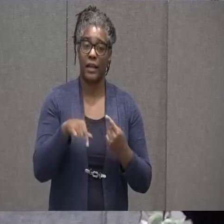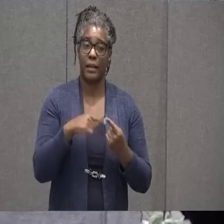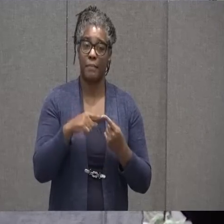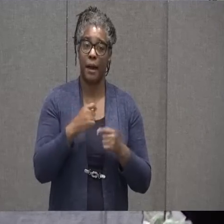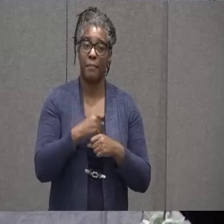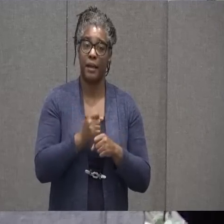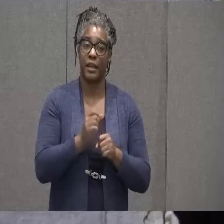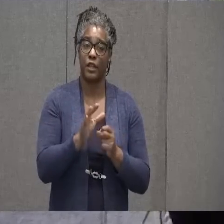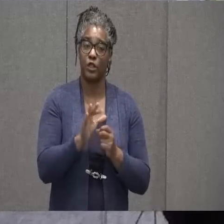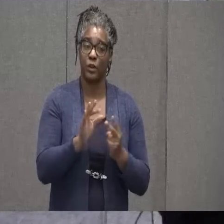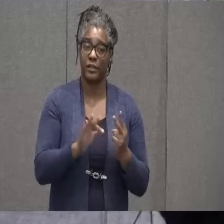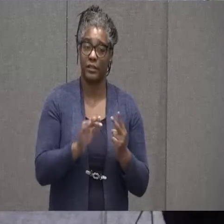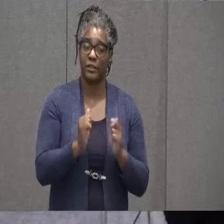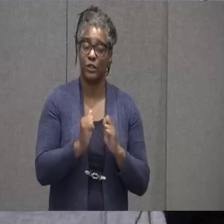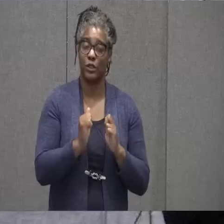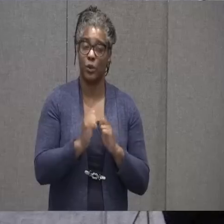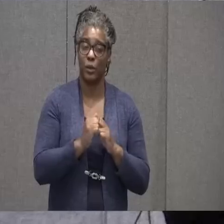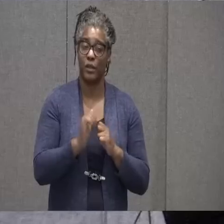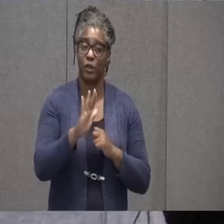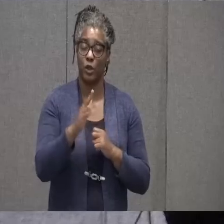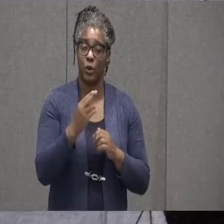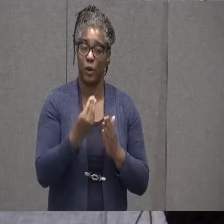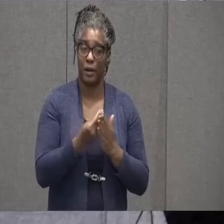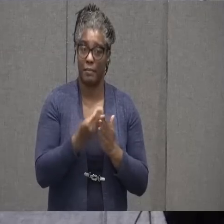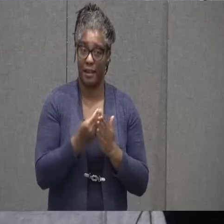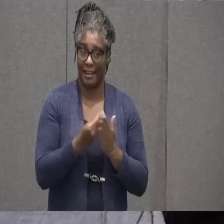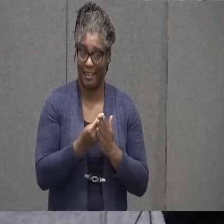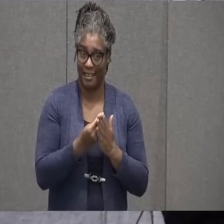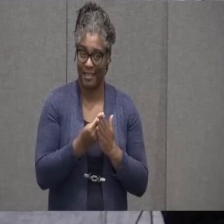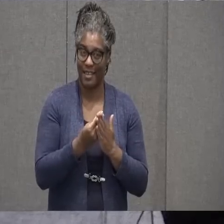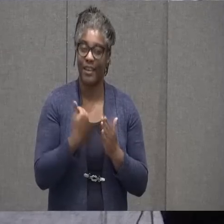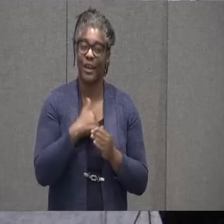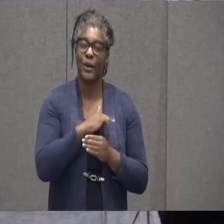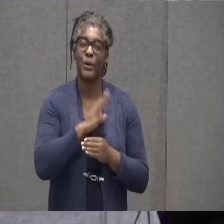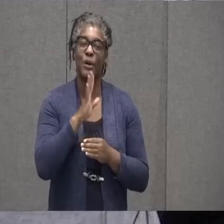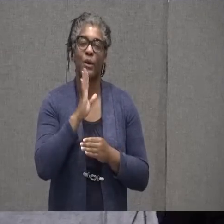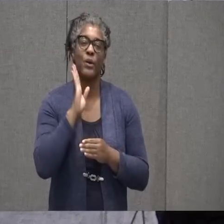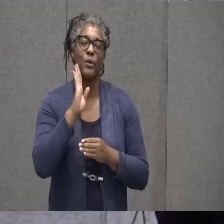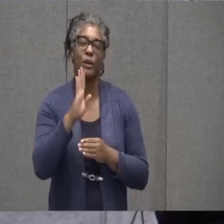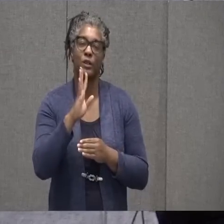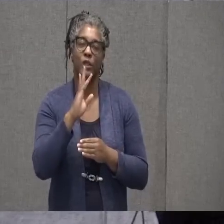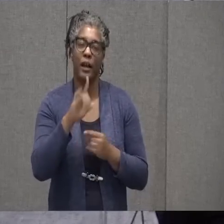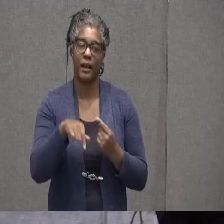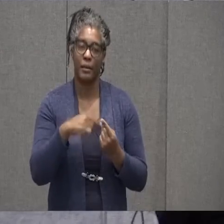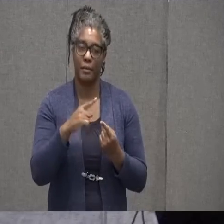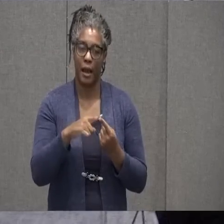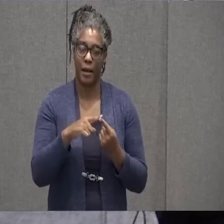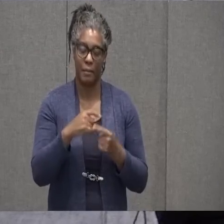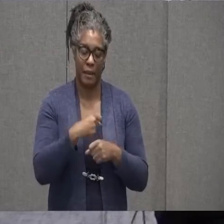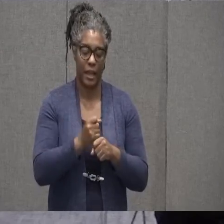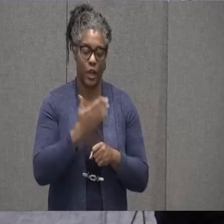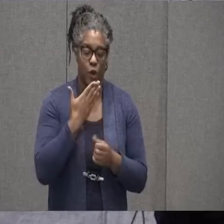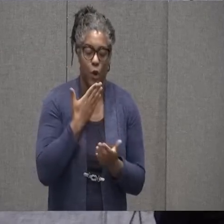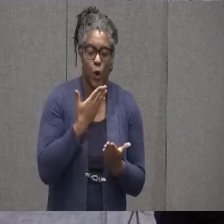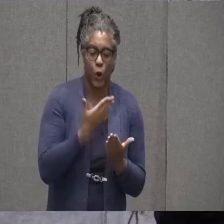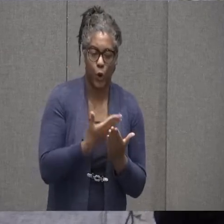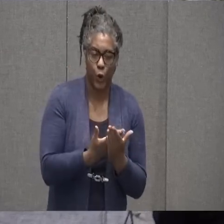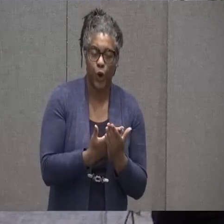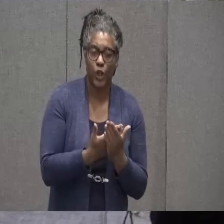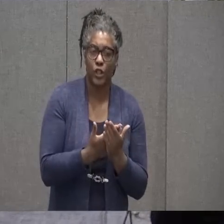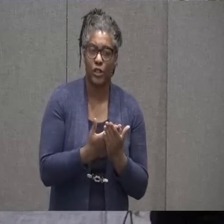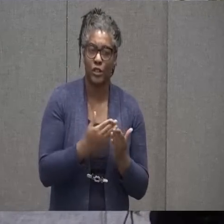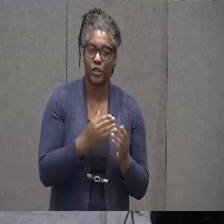about how we can start making some very good informed choices about how we spend